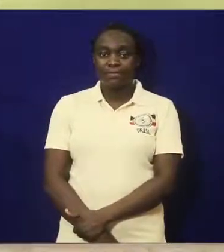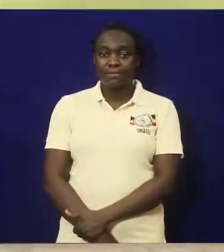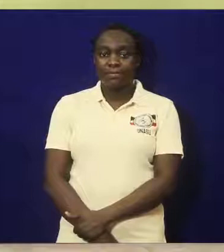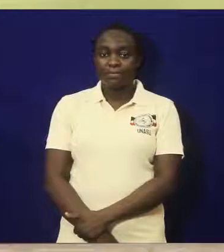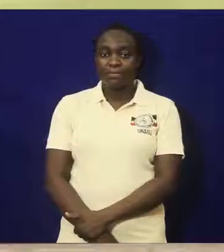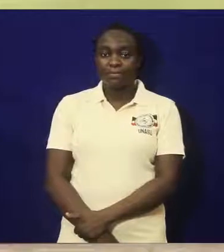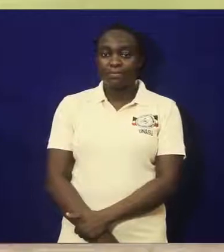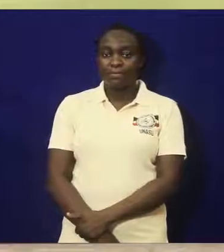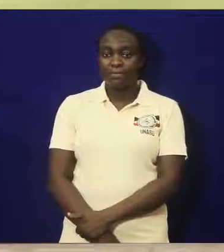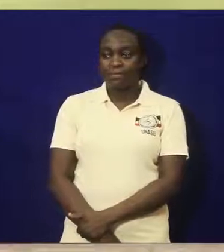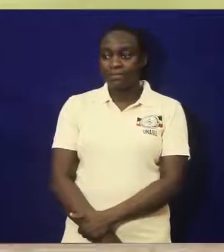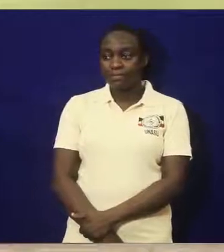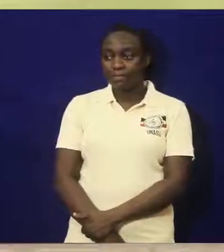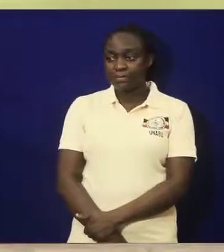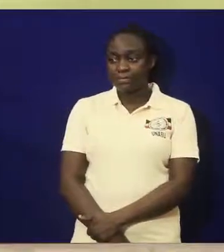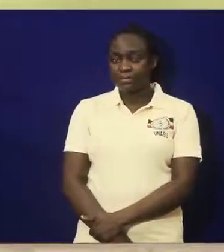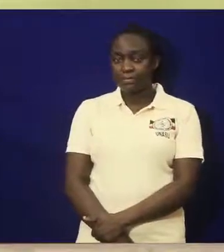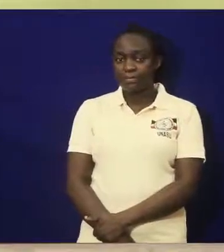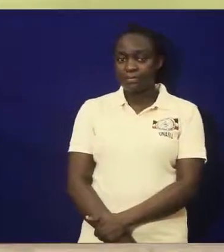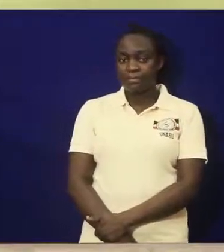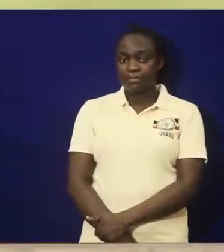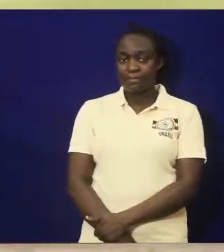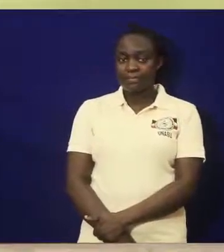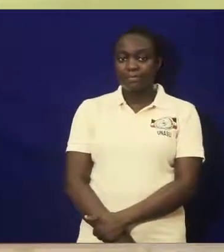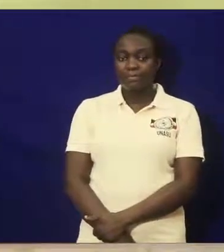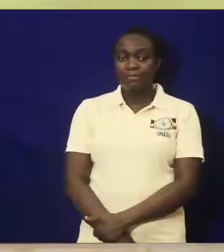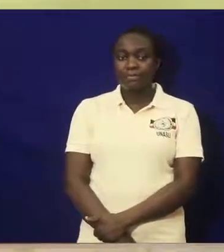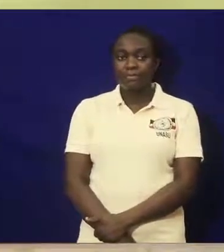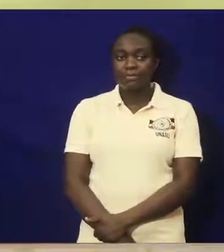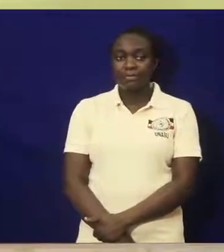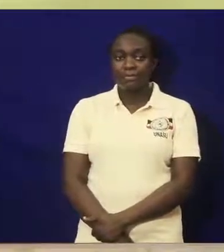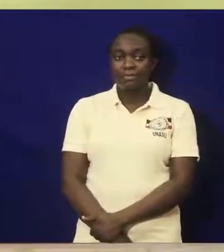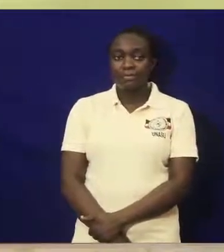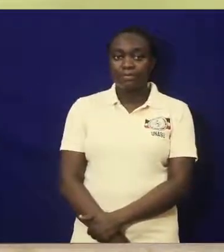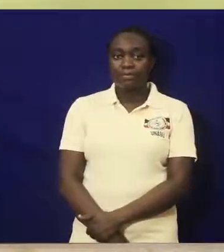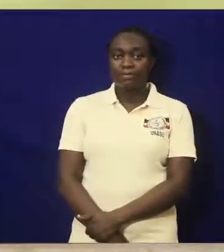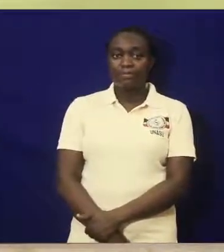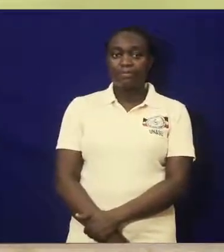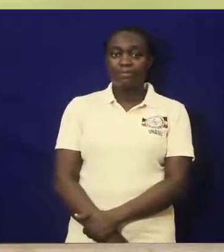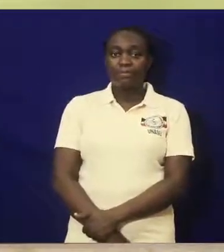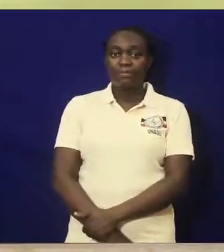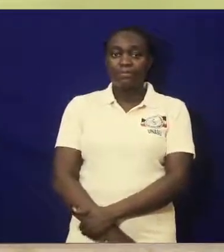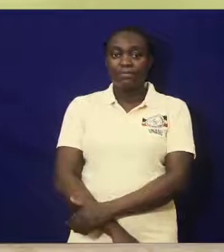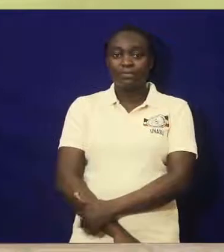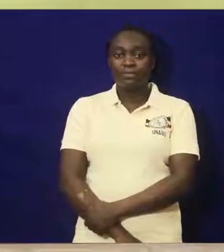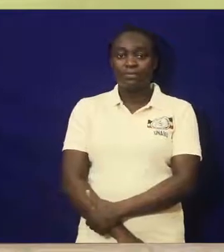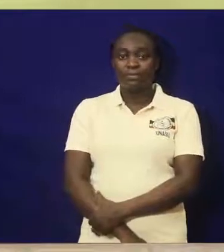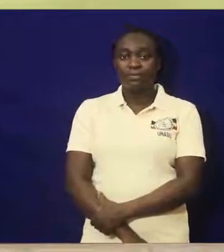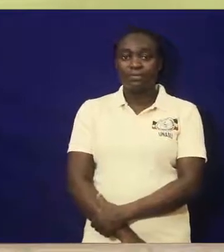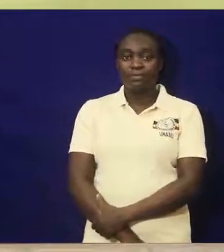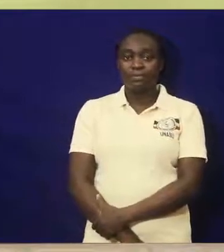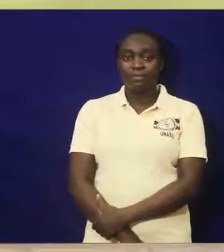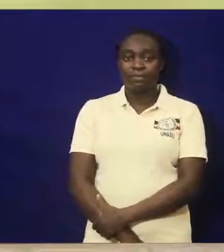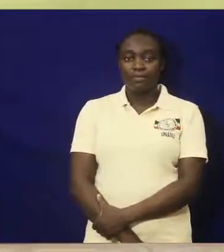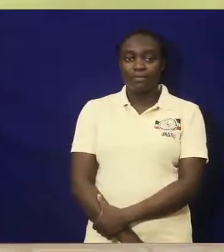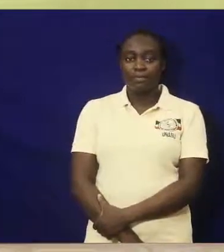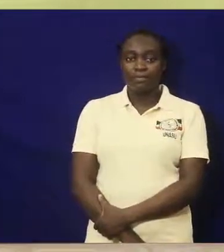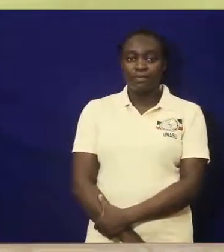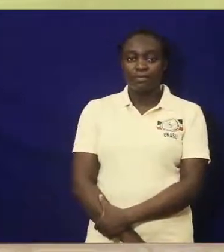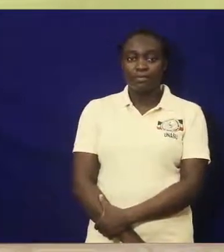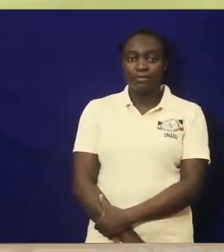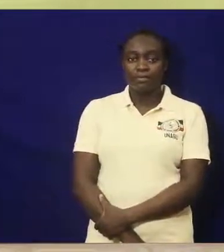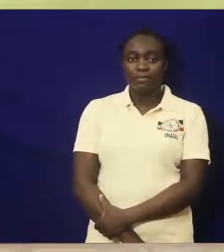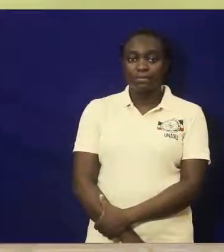the ovary, stigma, and style. Stamen is the male part of